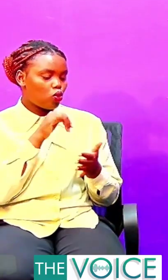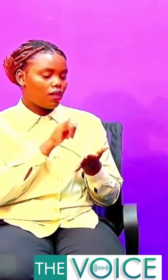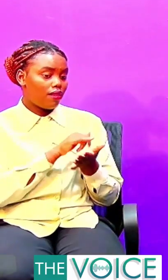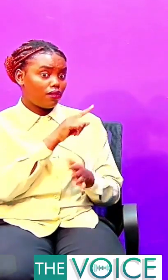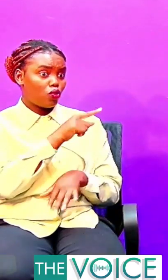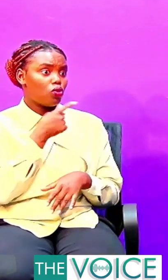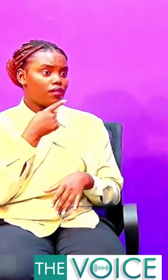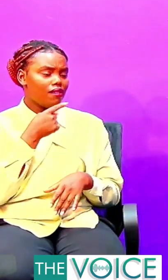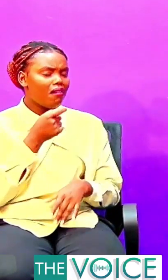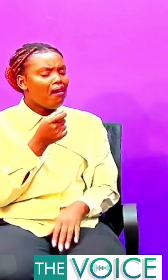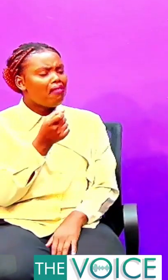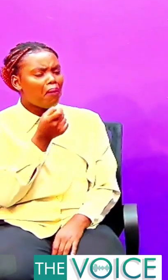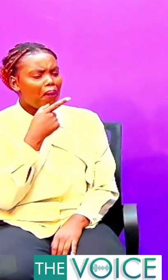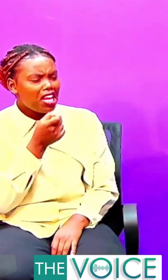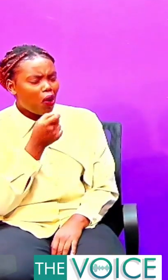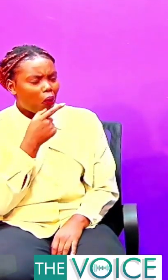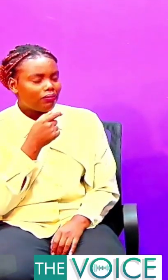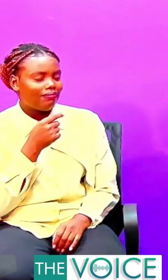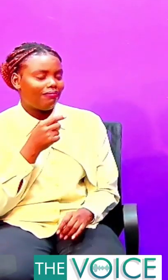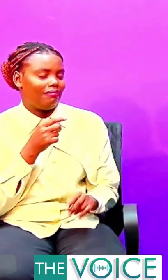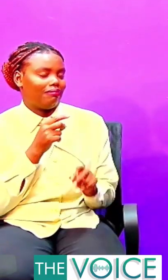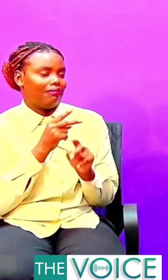You also mentioned that